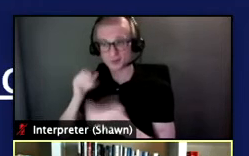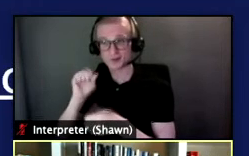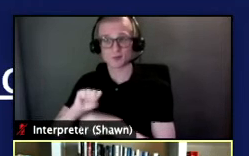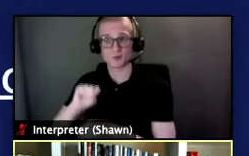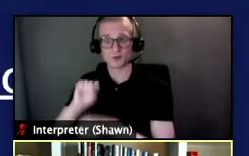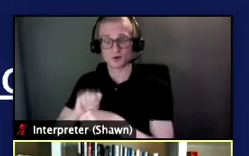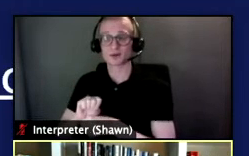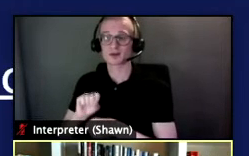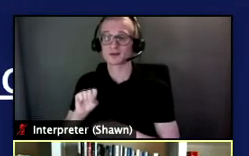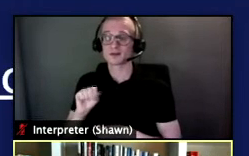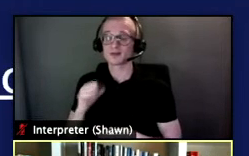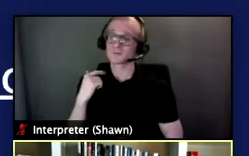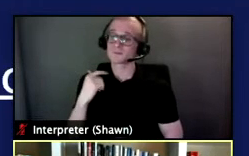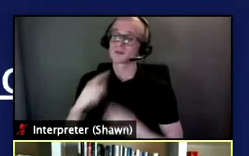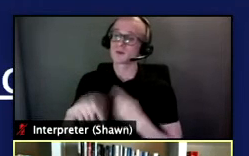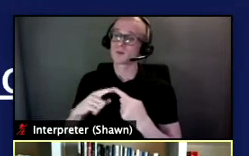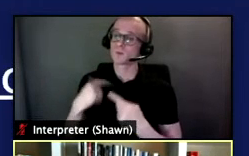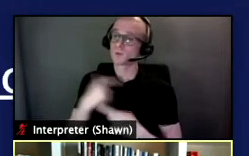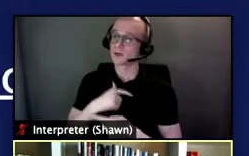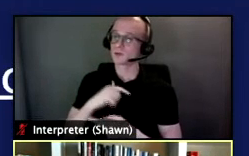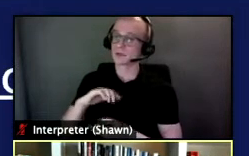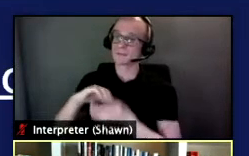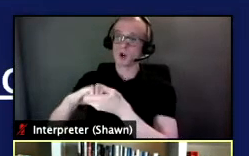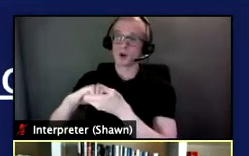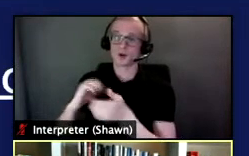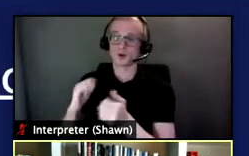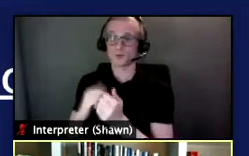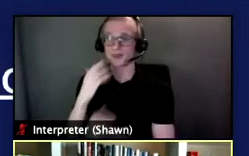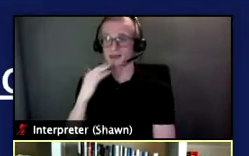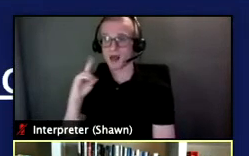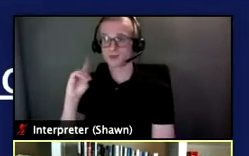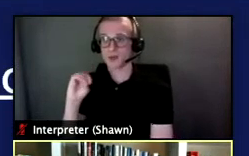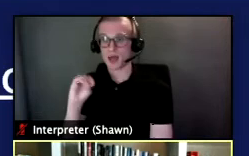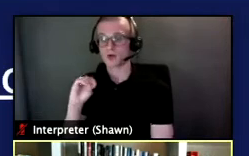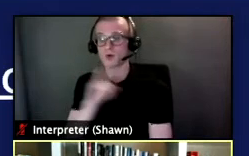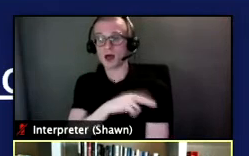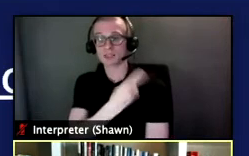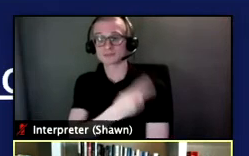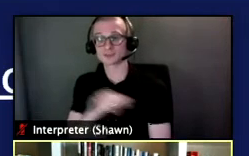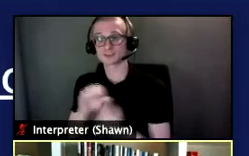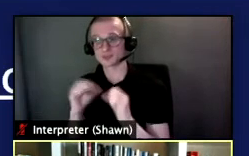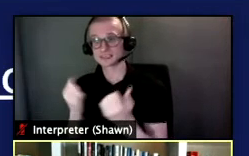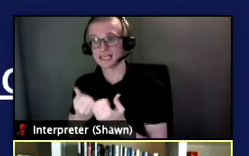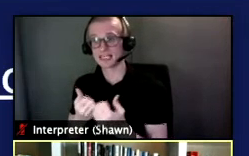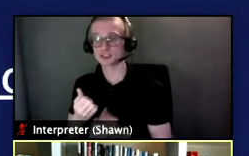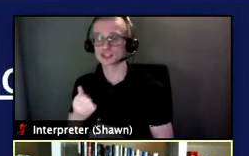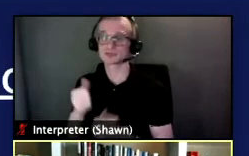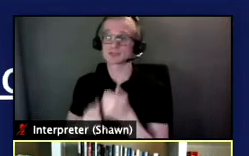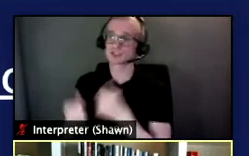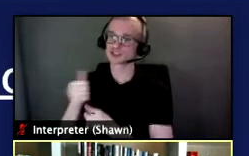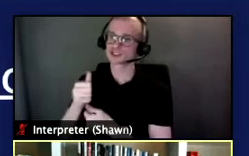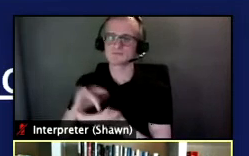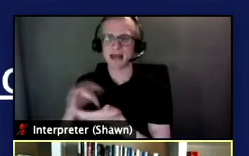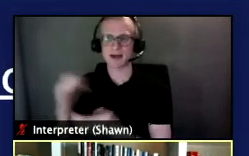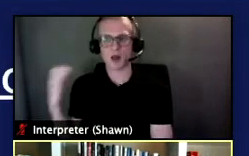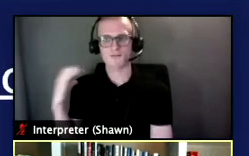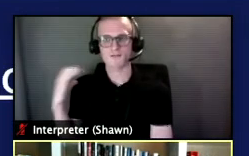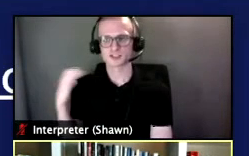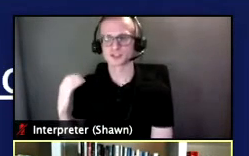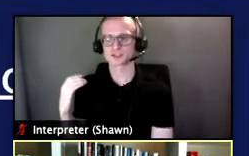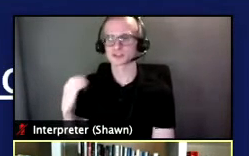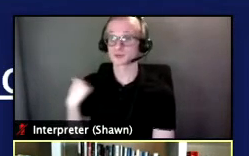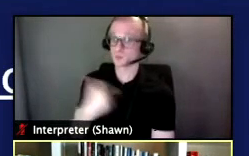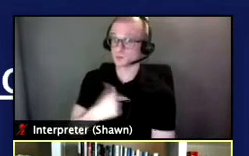When we work with the Colorado Hospital Association and the chief medical officers, and we say, gee, when are we going to hit that number and